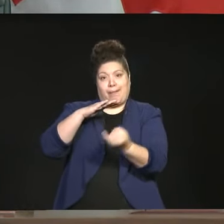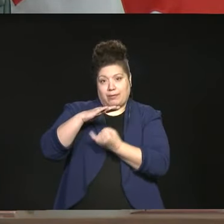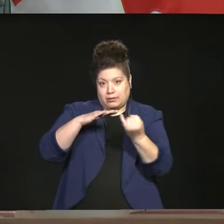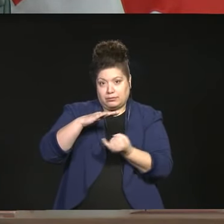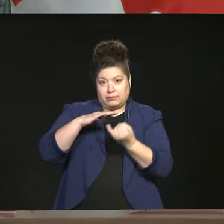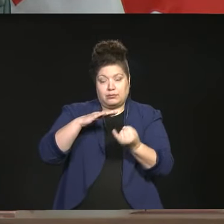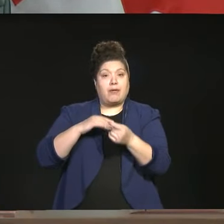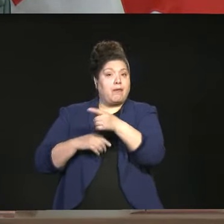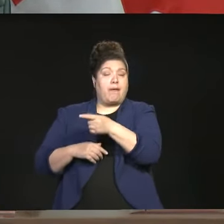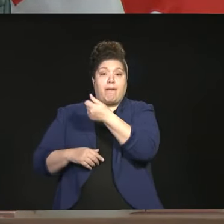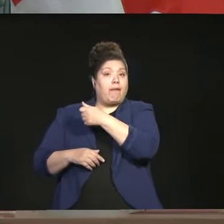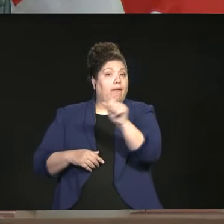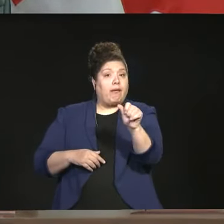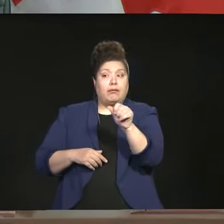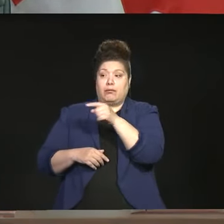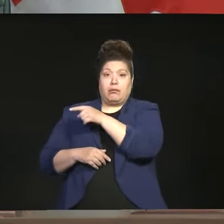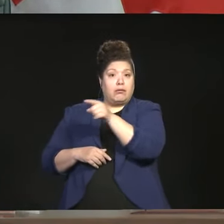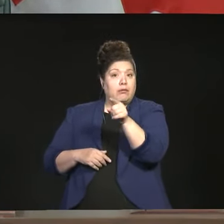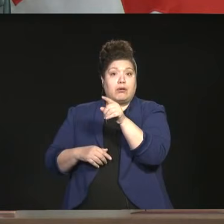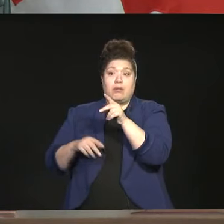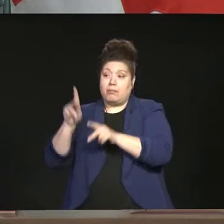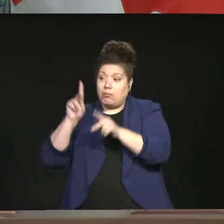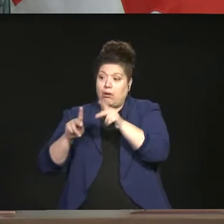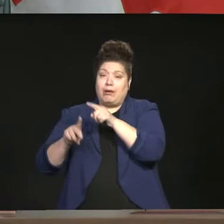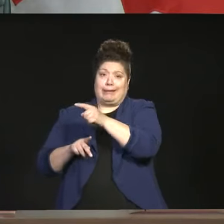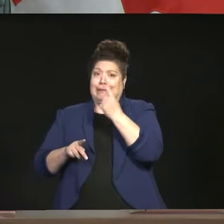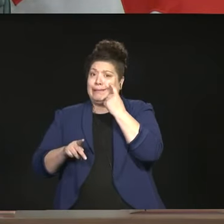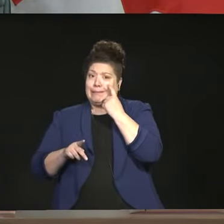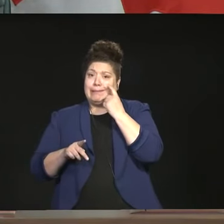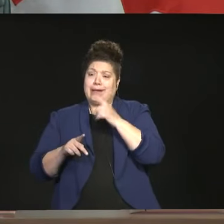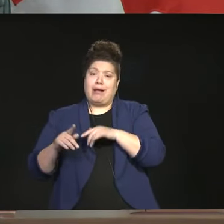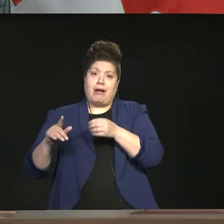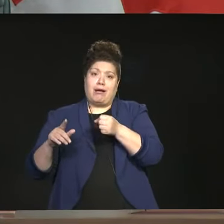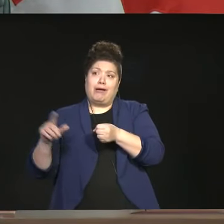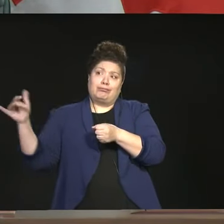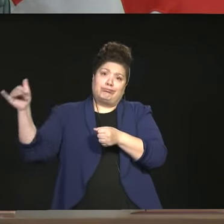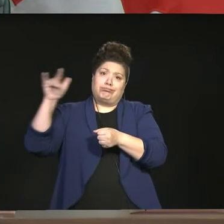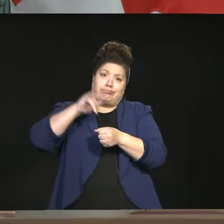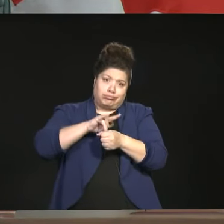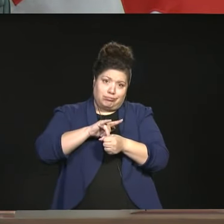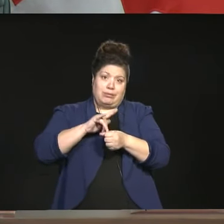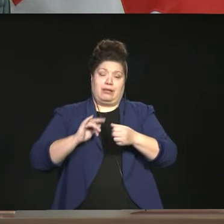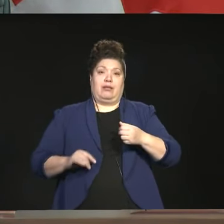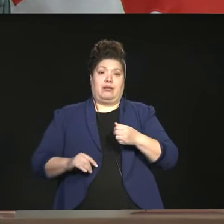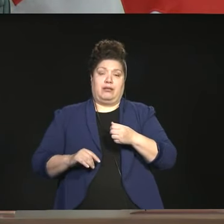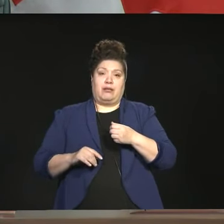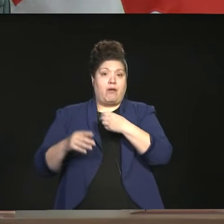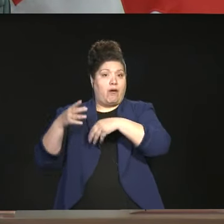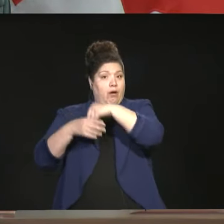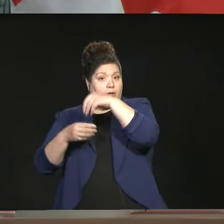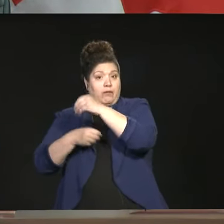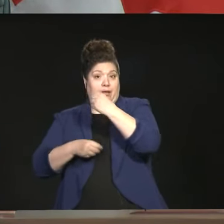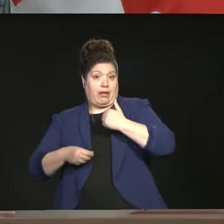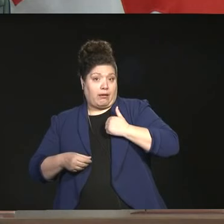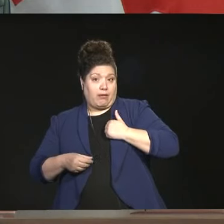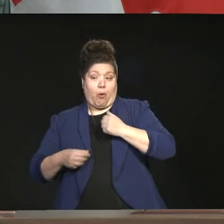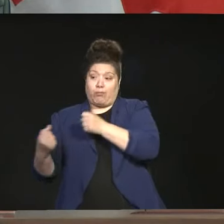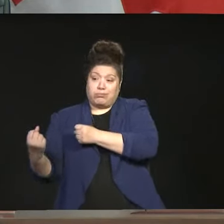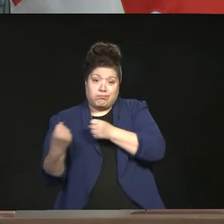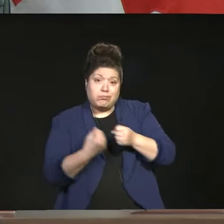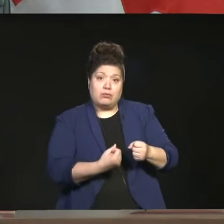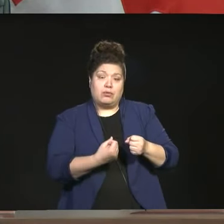coming into Canada from outside Canada. This issue was discussed at